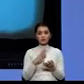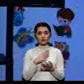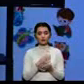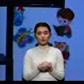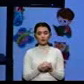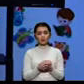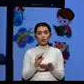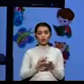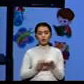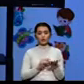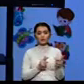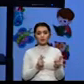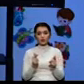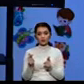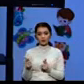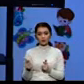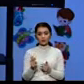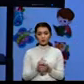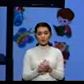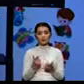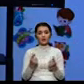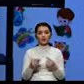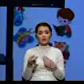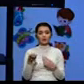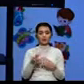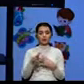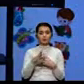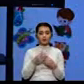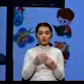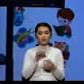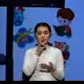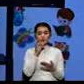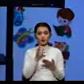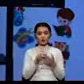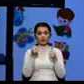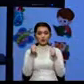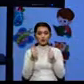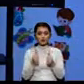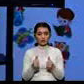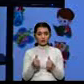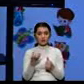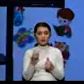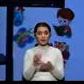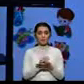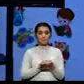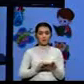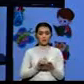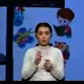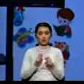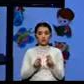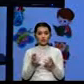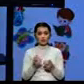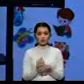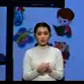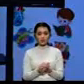edi. Yozib tayyorladingizmi? Qani keling, javoblaringizni ekran orqali yana bir bora